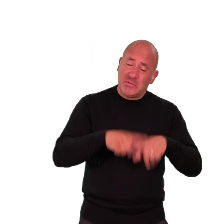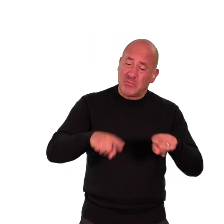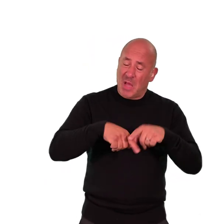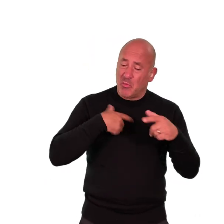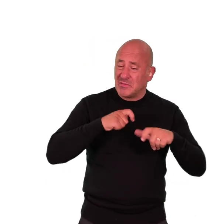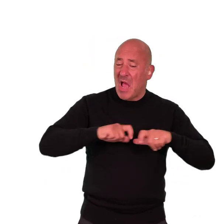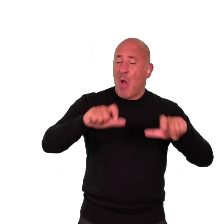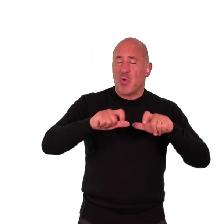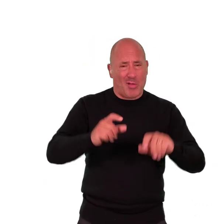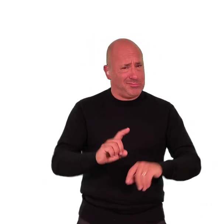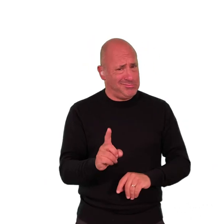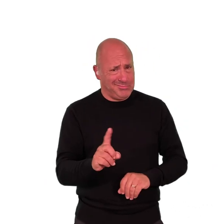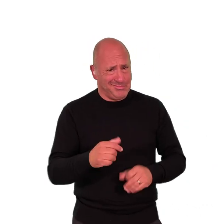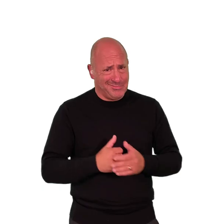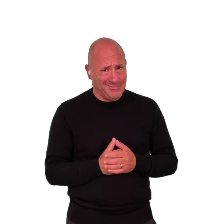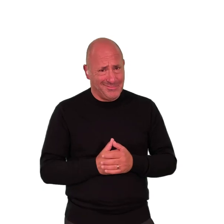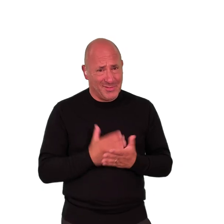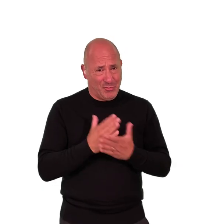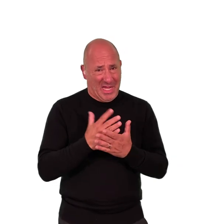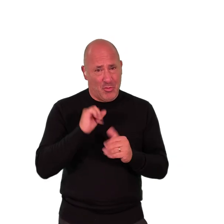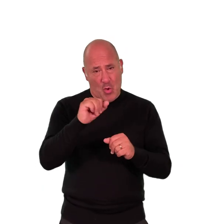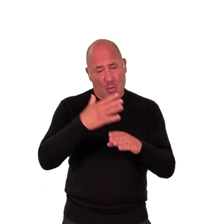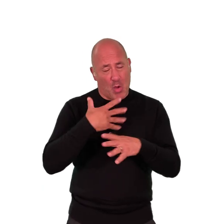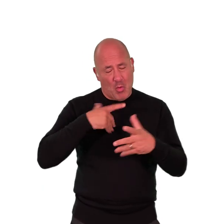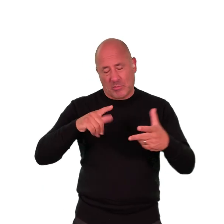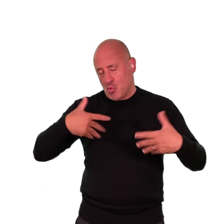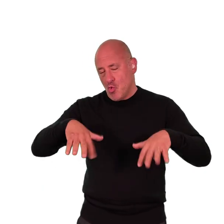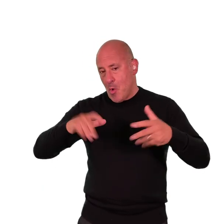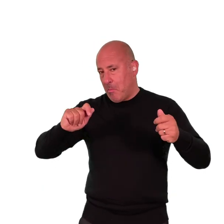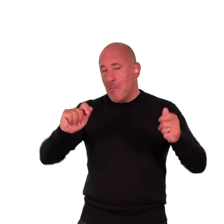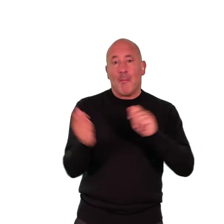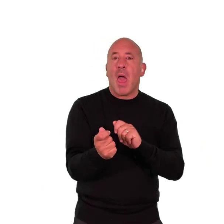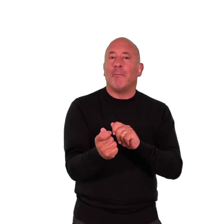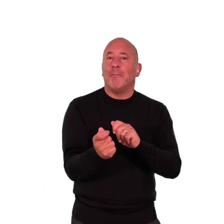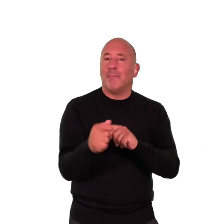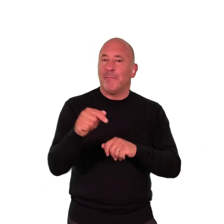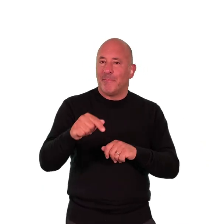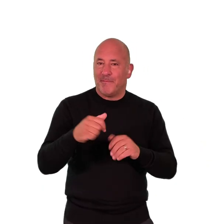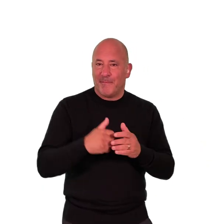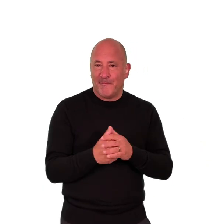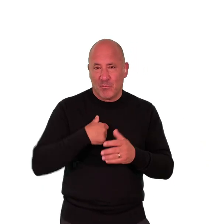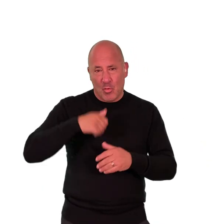practice. Instead, it's about making a meaningful shift in your work.